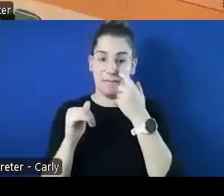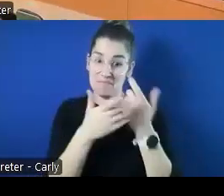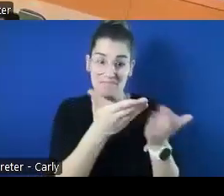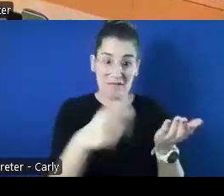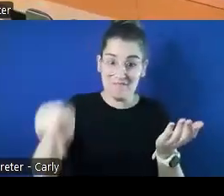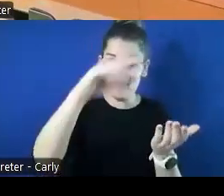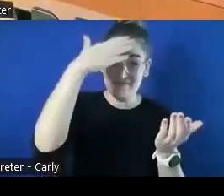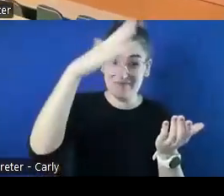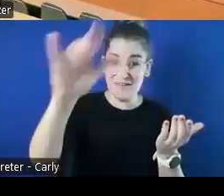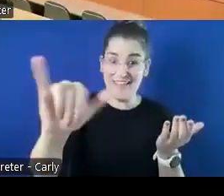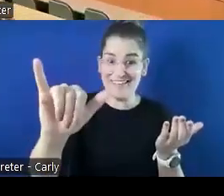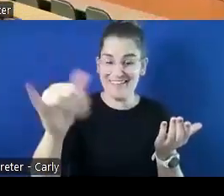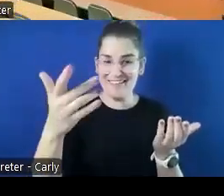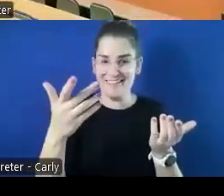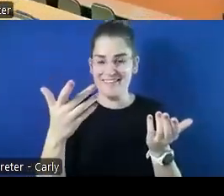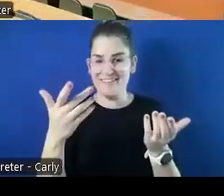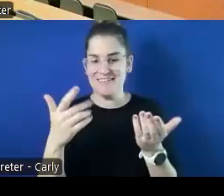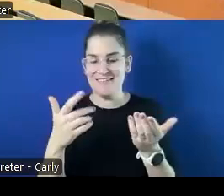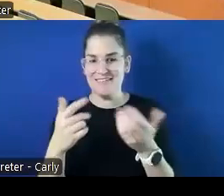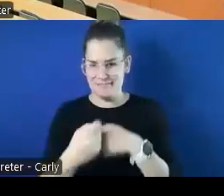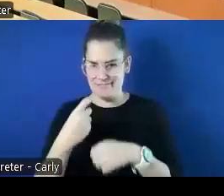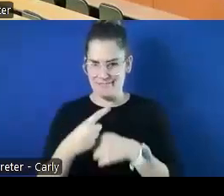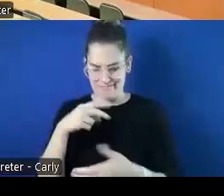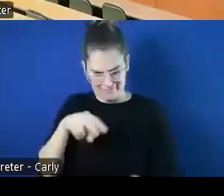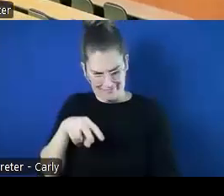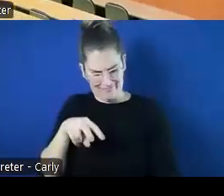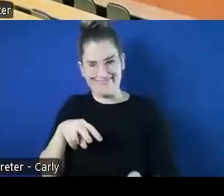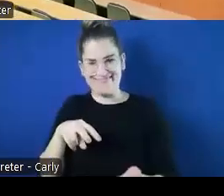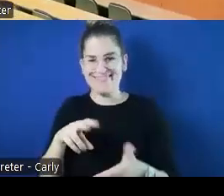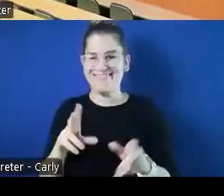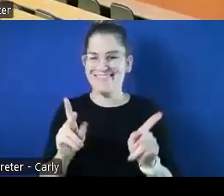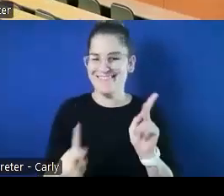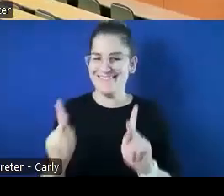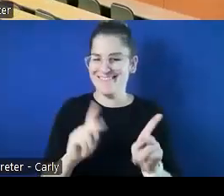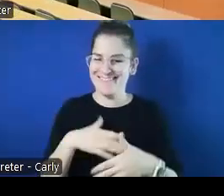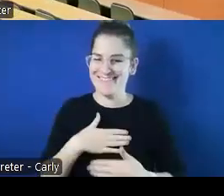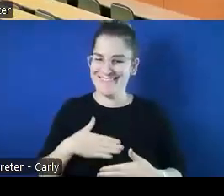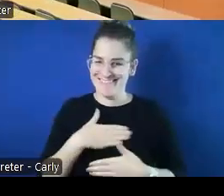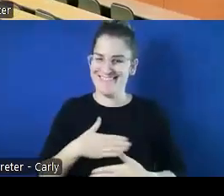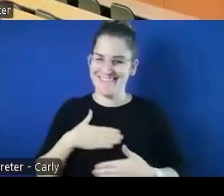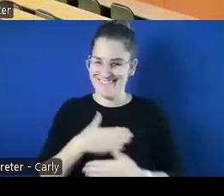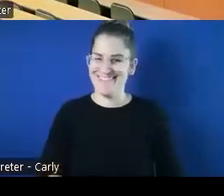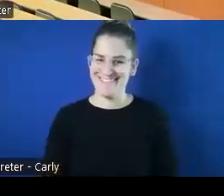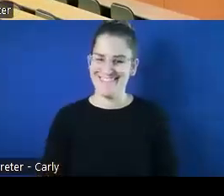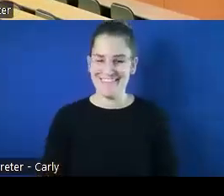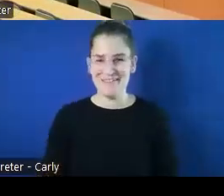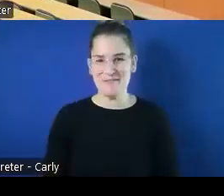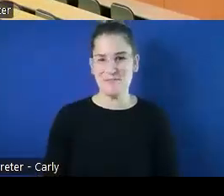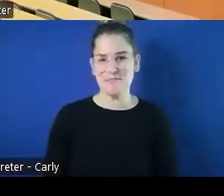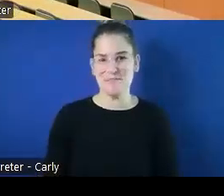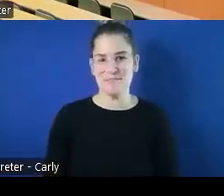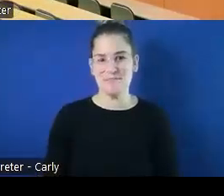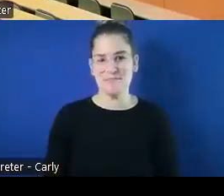everybody. Based on some text messages I got, I think everybody really enjoyed that.